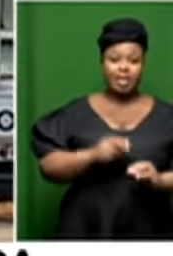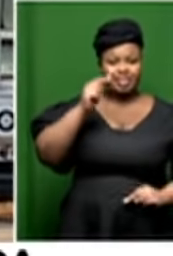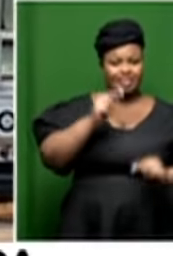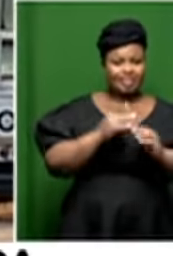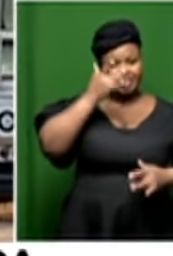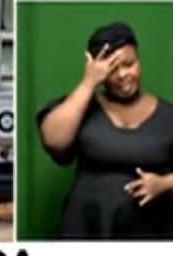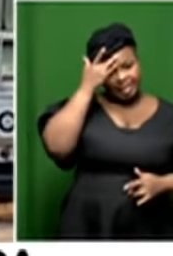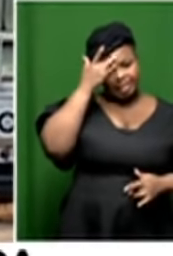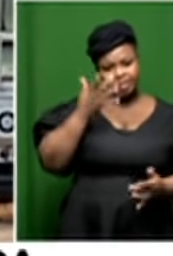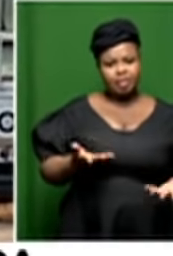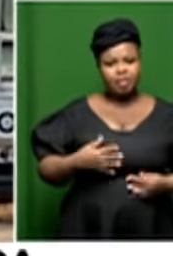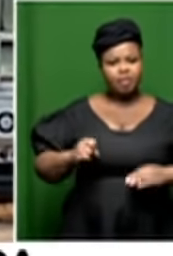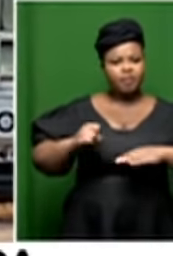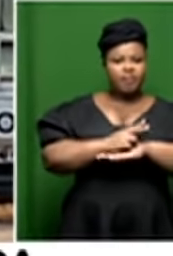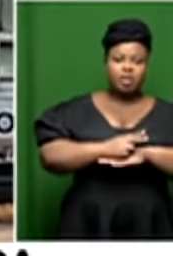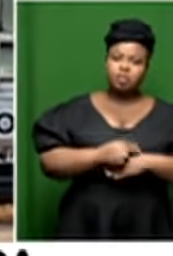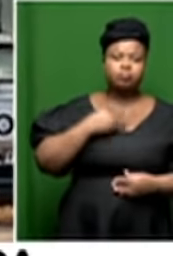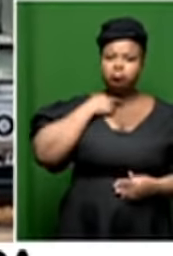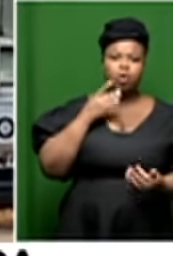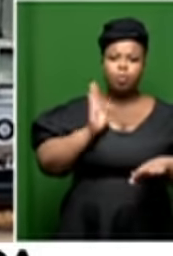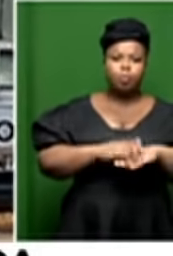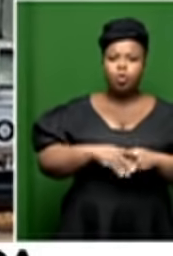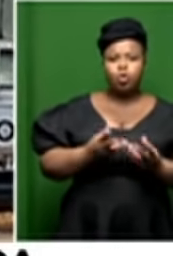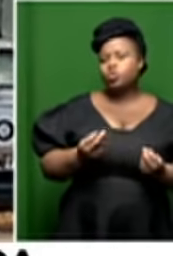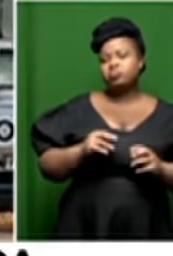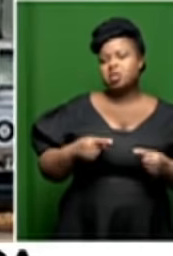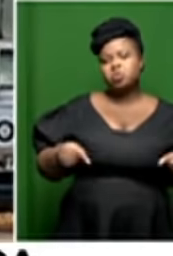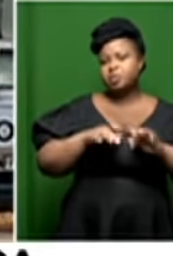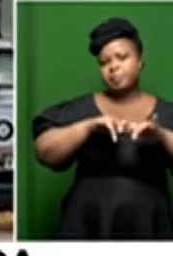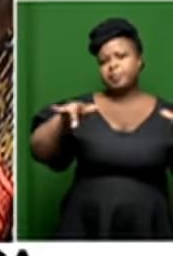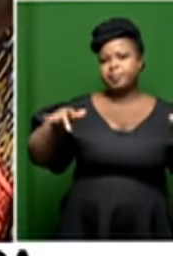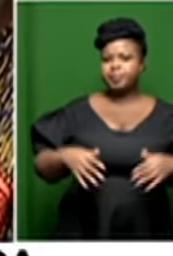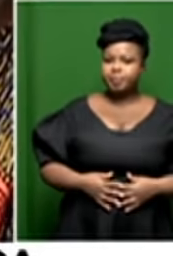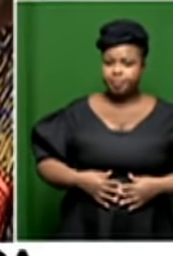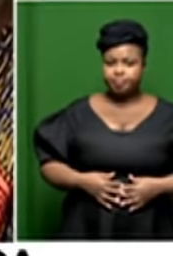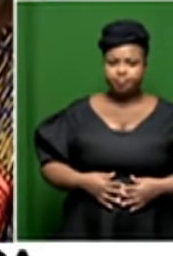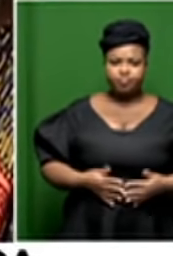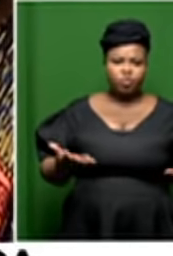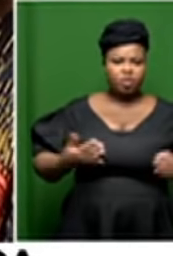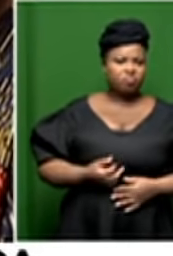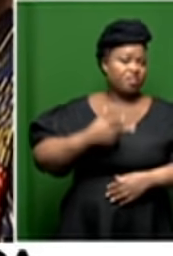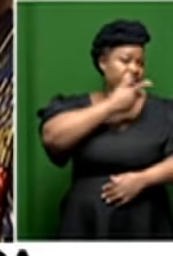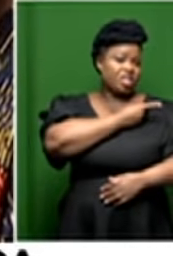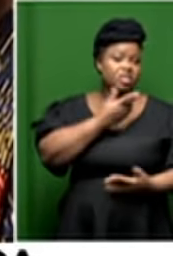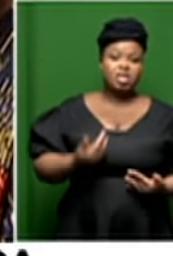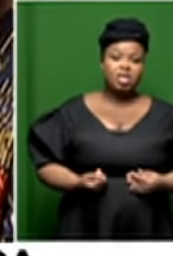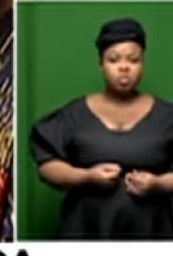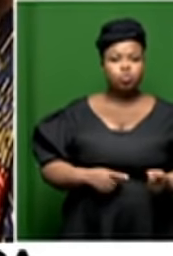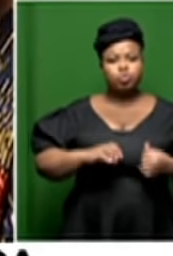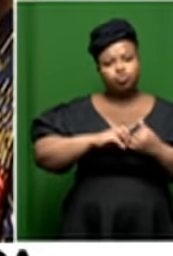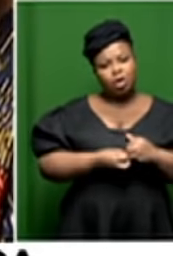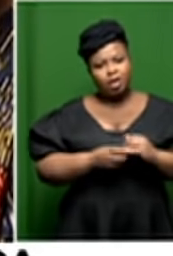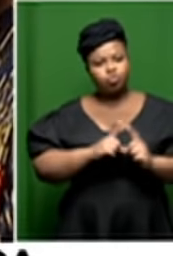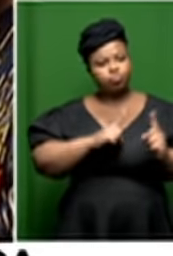we reduce the odds for the virus to acquire new mutations and to spread. Mm-hmm. So it's vaccines, it's non-pharmaceutical